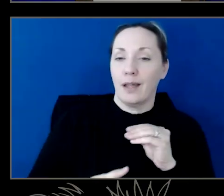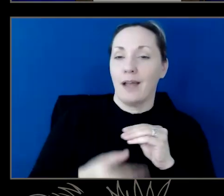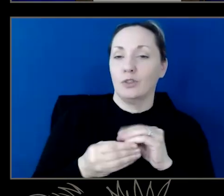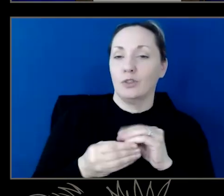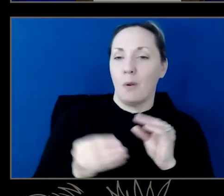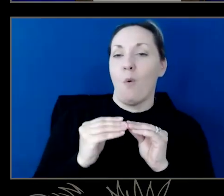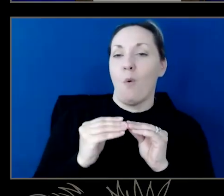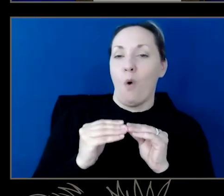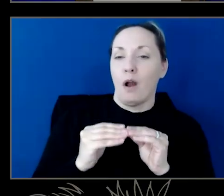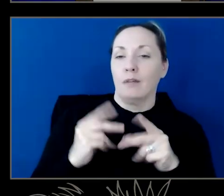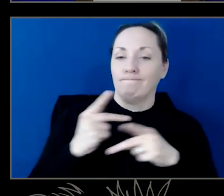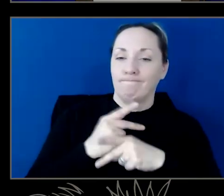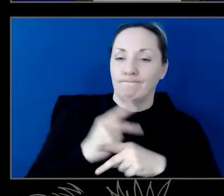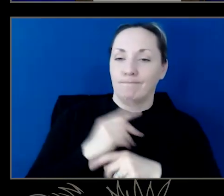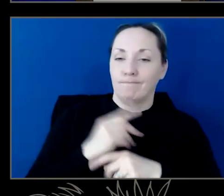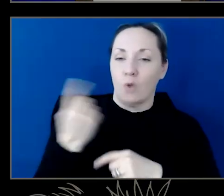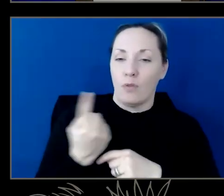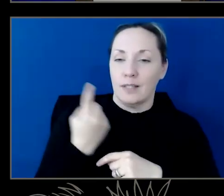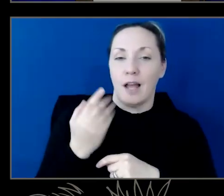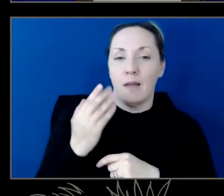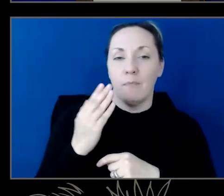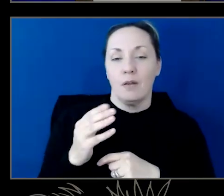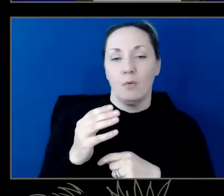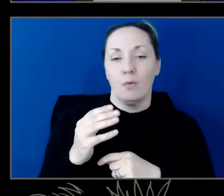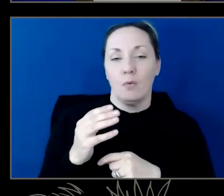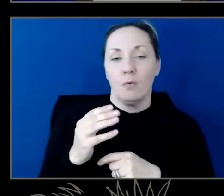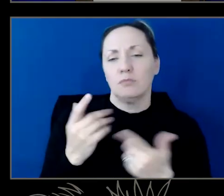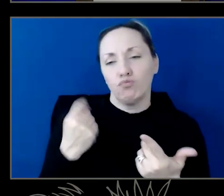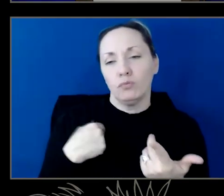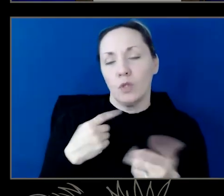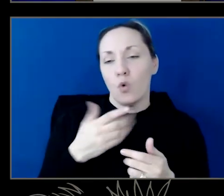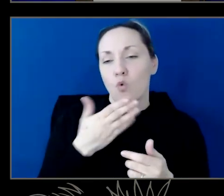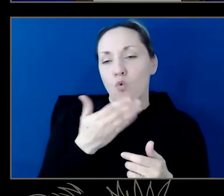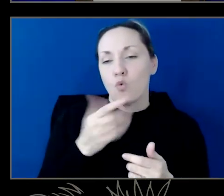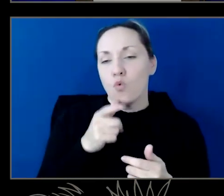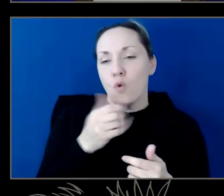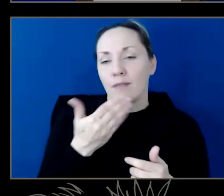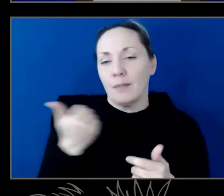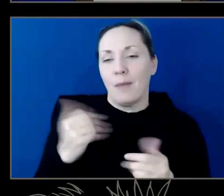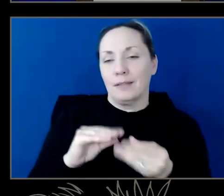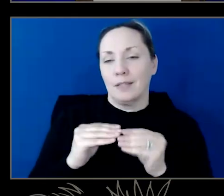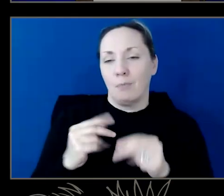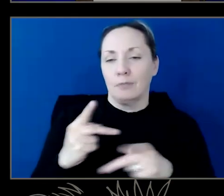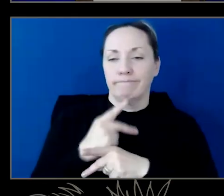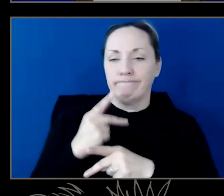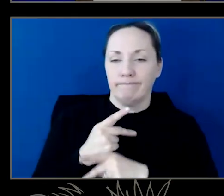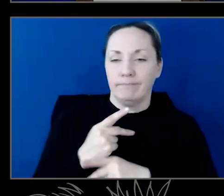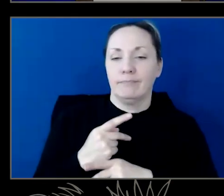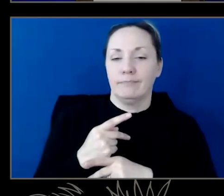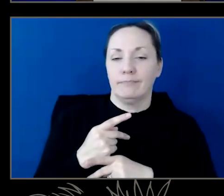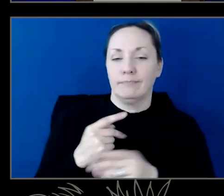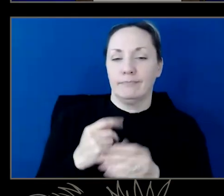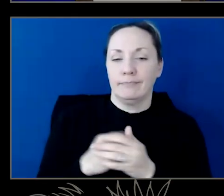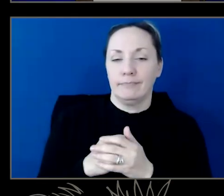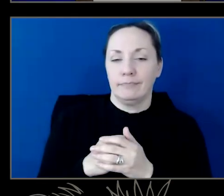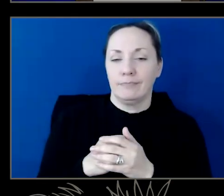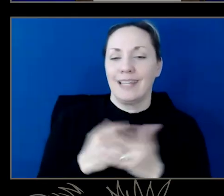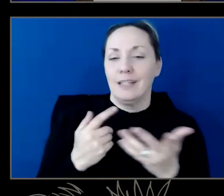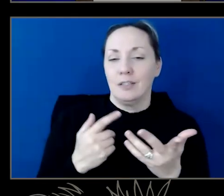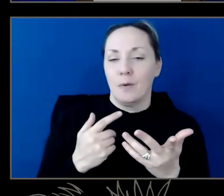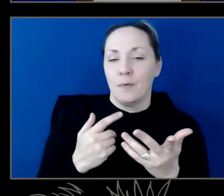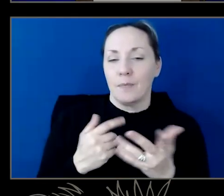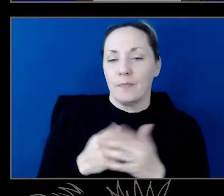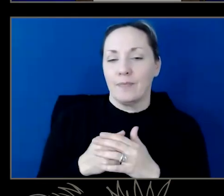all the time, it was logical that the person with the best computer is going to do all of those extra checks. So we calculated a